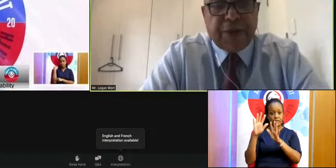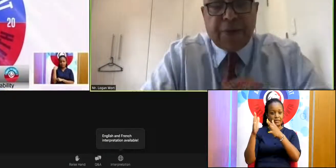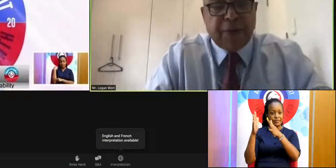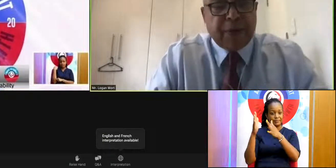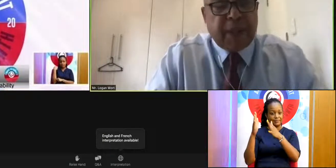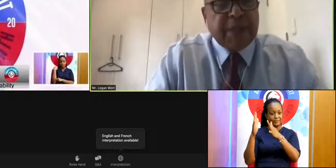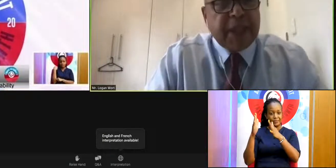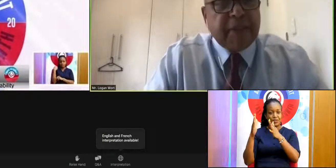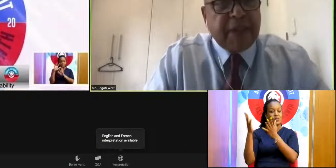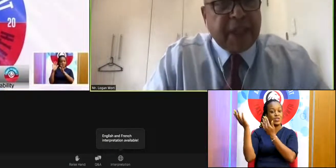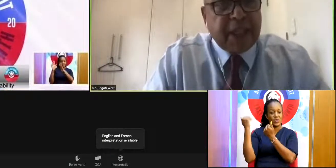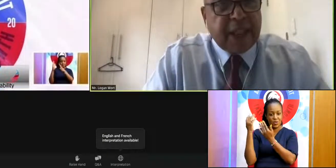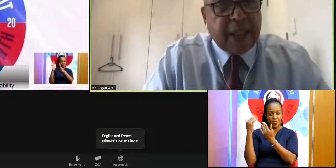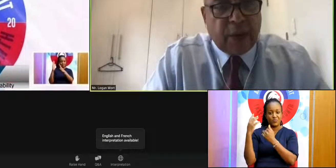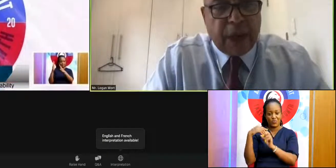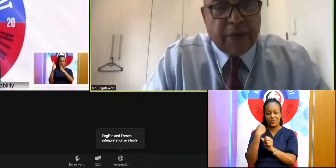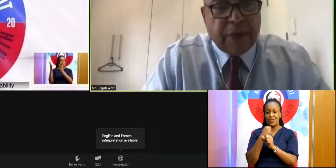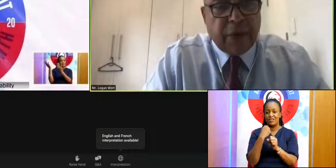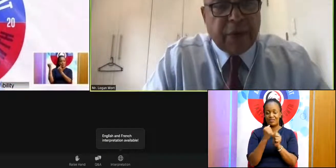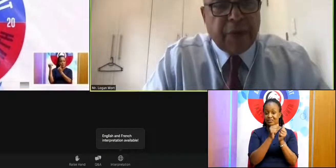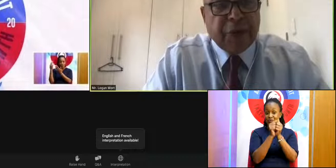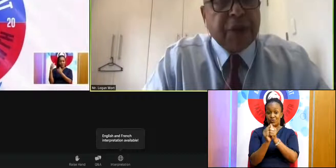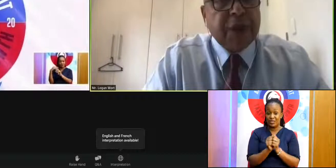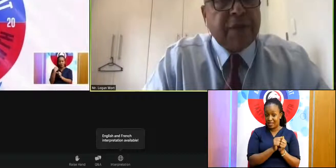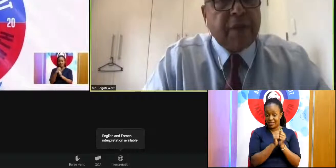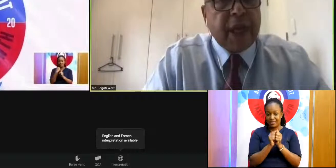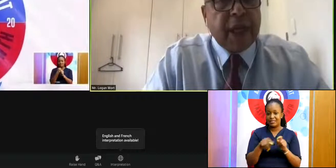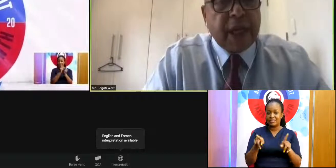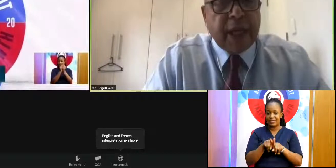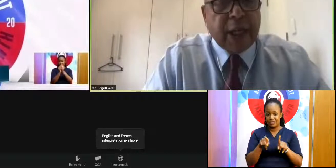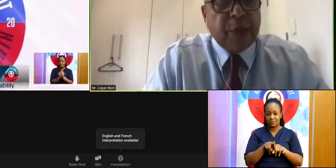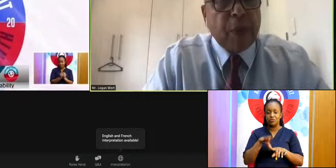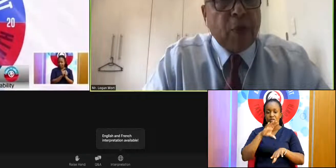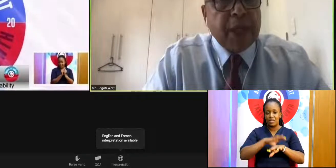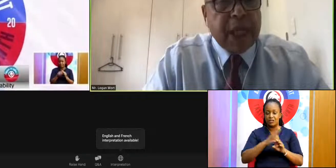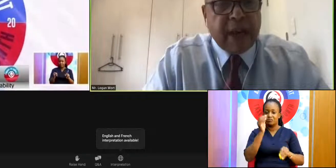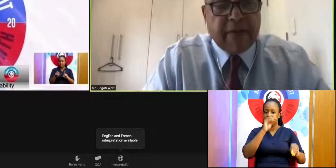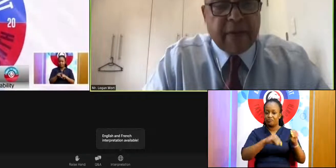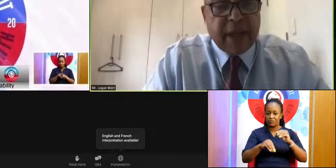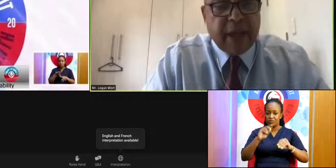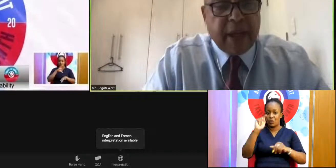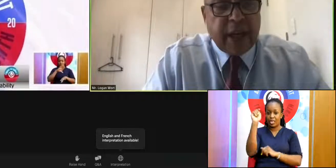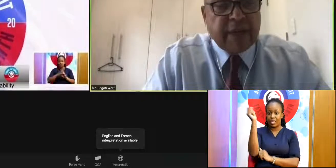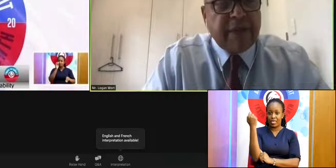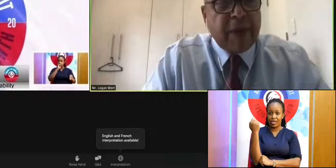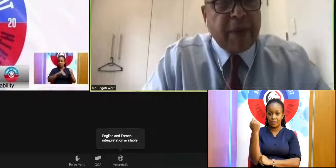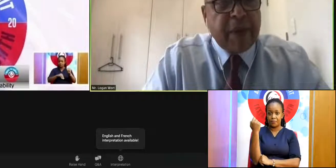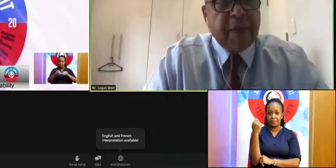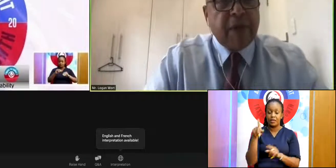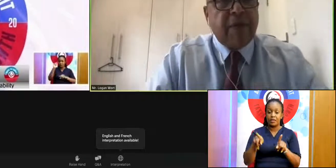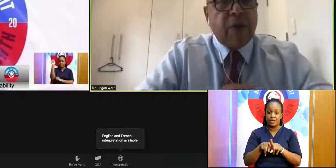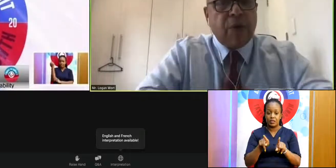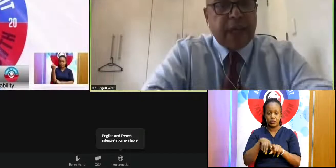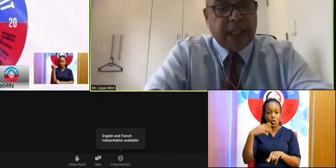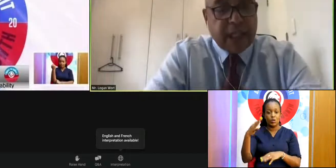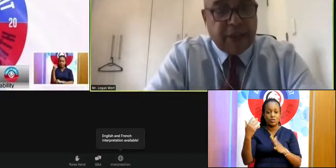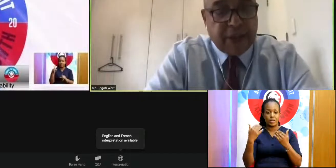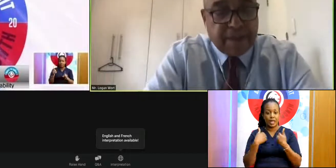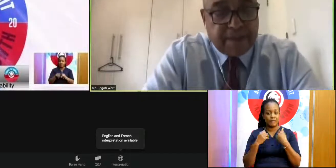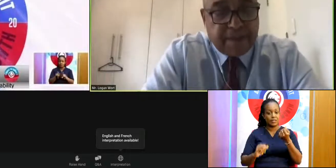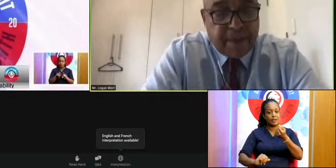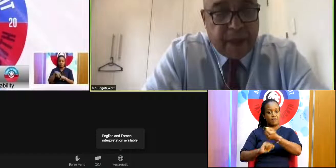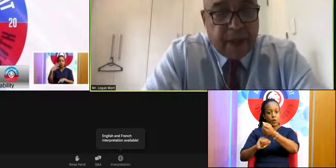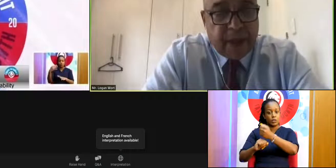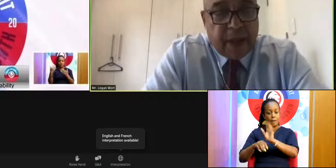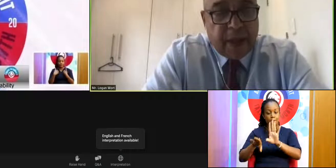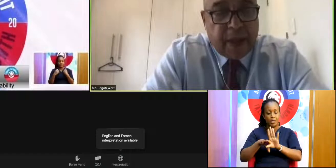forward to some significant and wonderful contributions from Kenya, as we always have as a founder member of our organization.